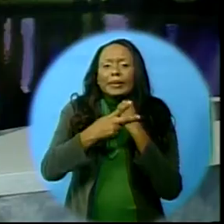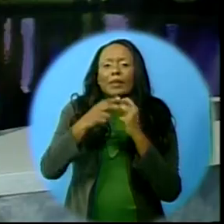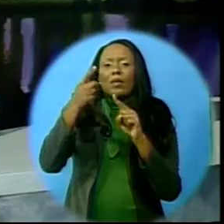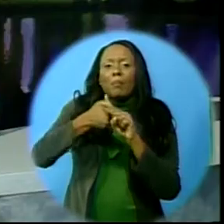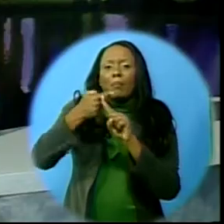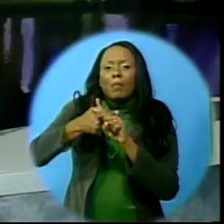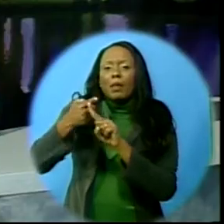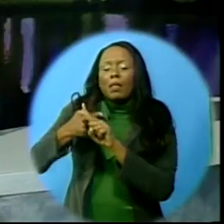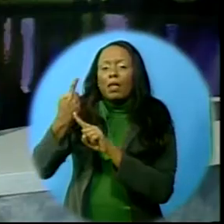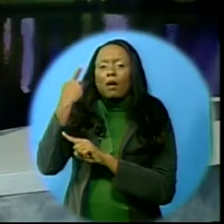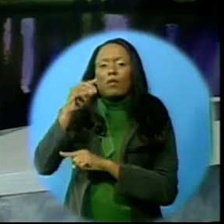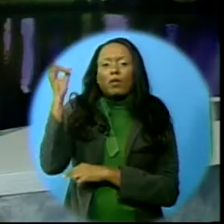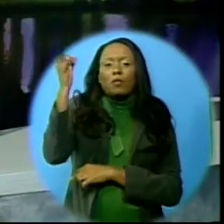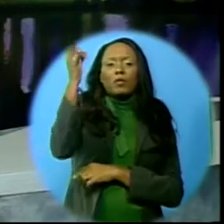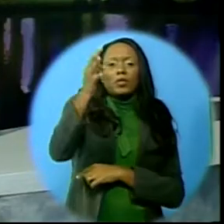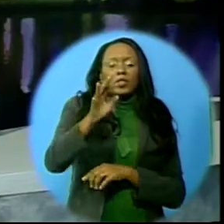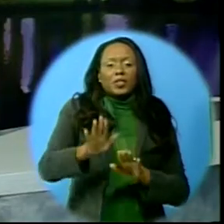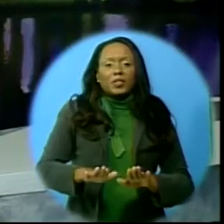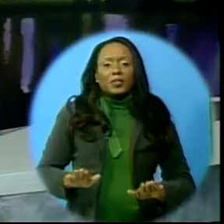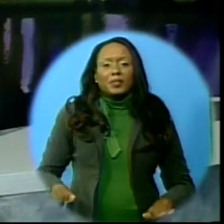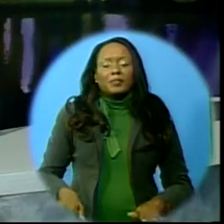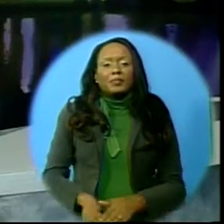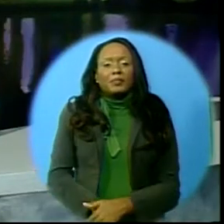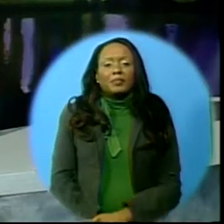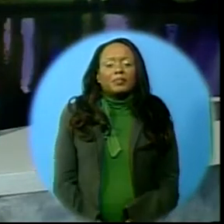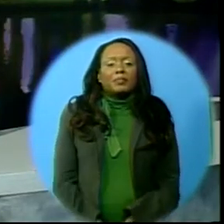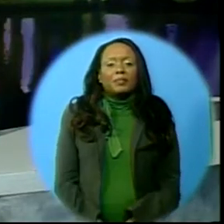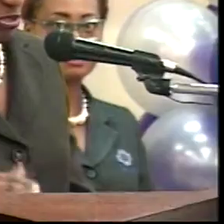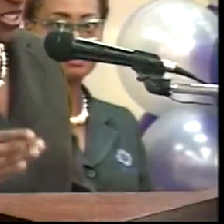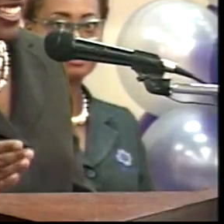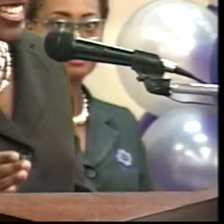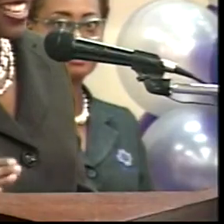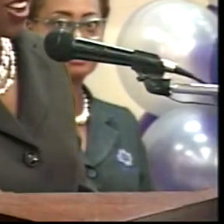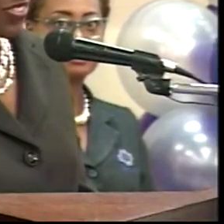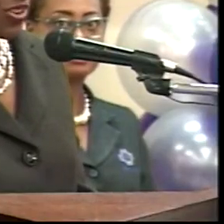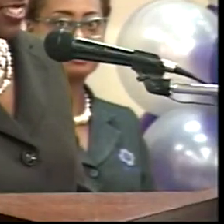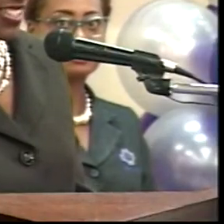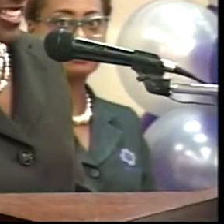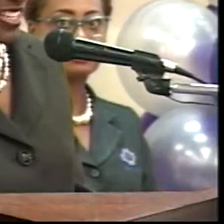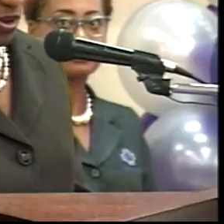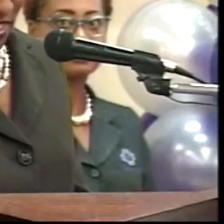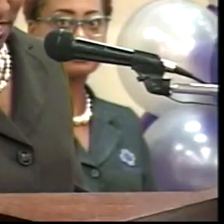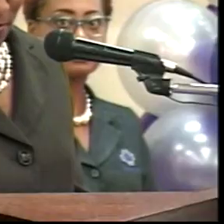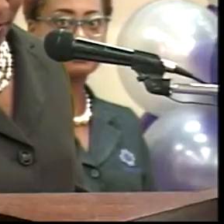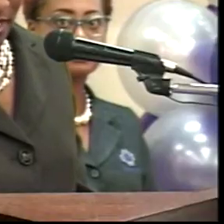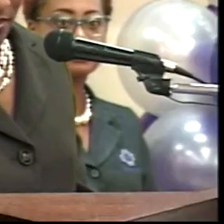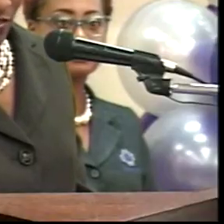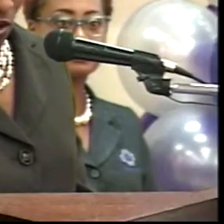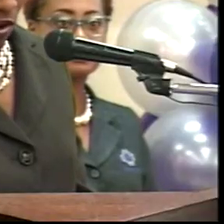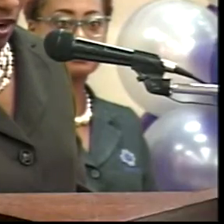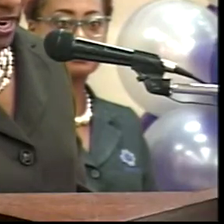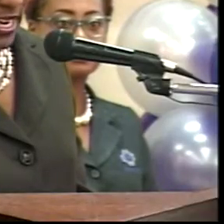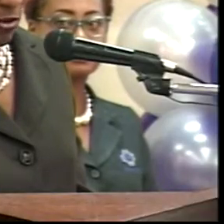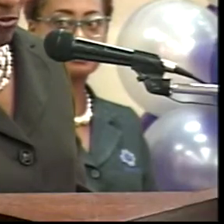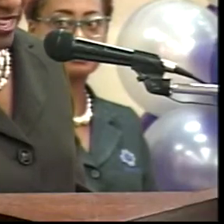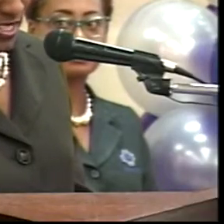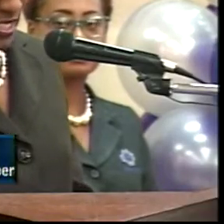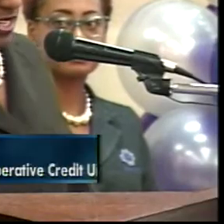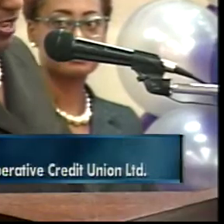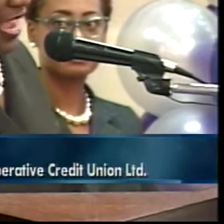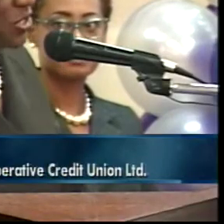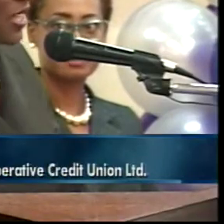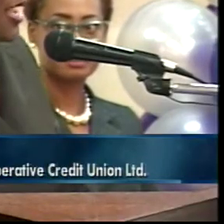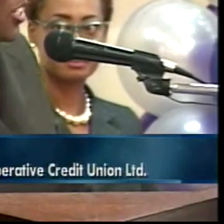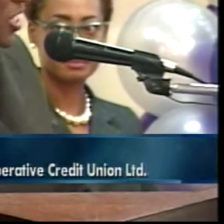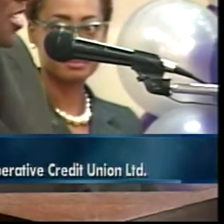their child's future educational needs. Through the League, of course, the League body, or a